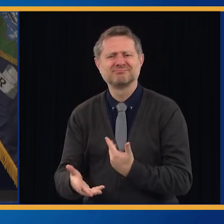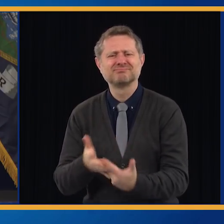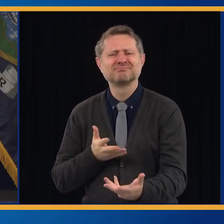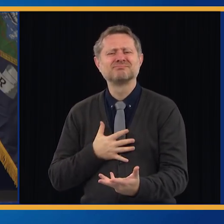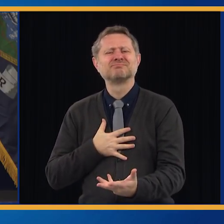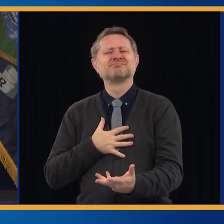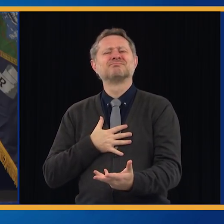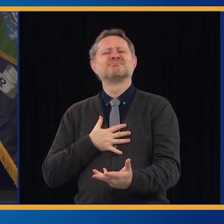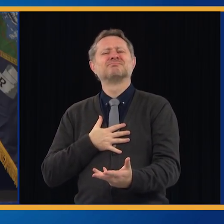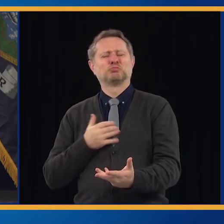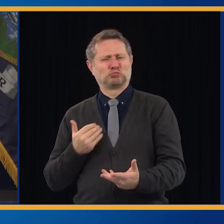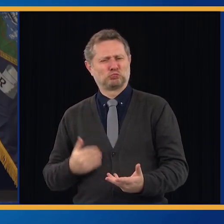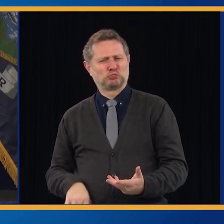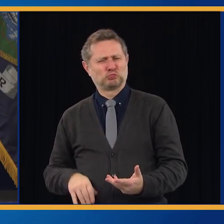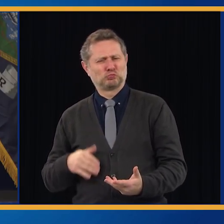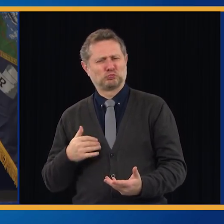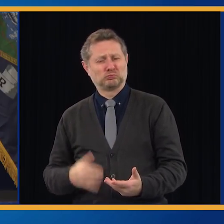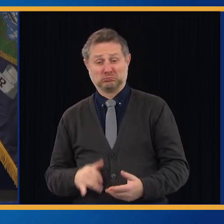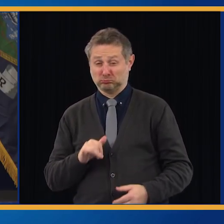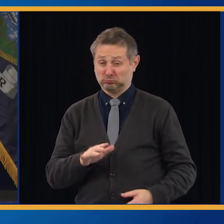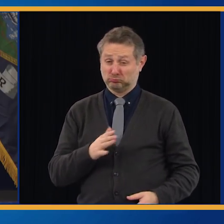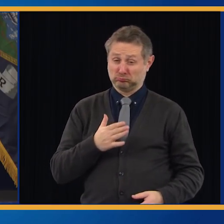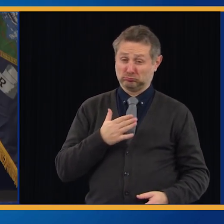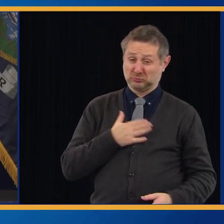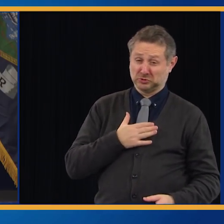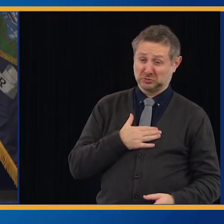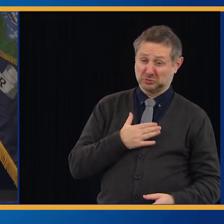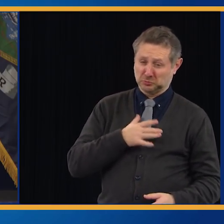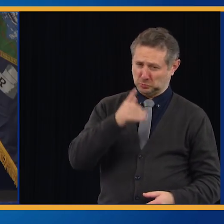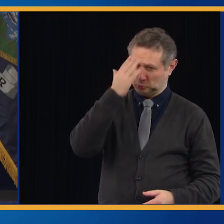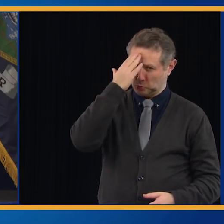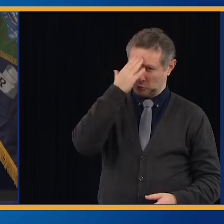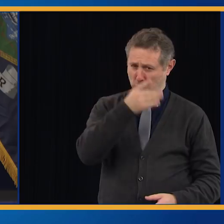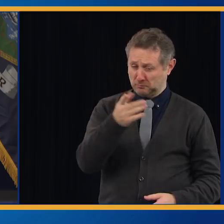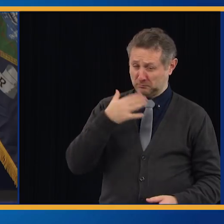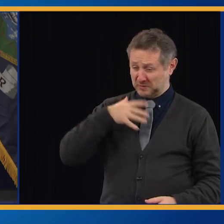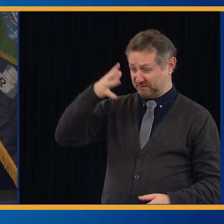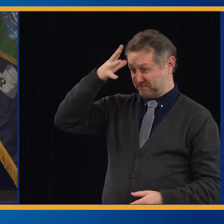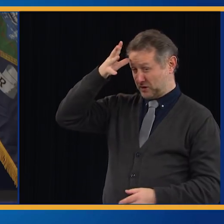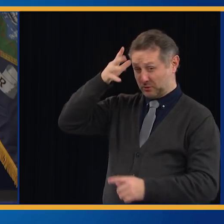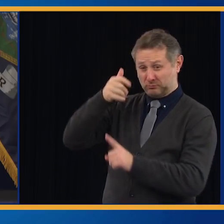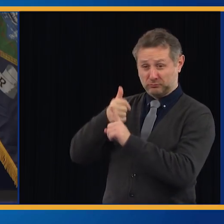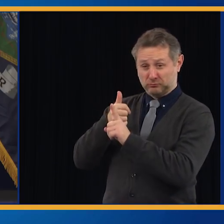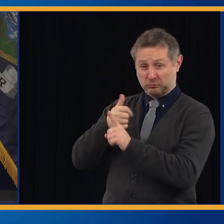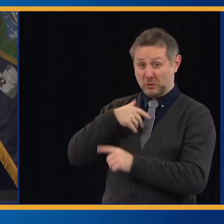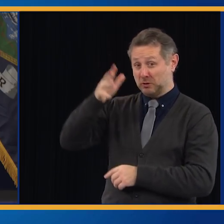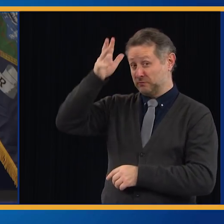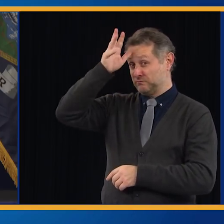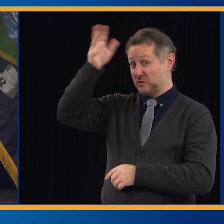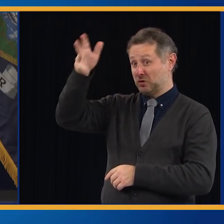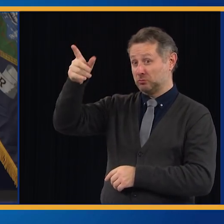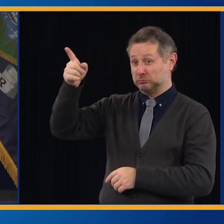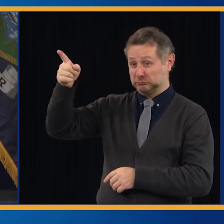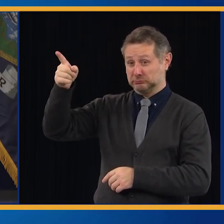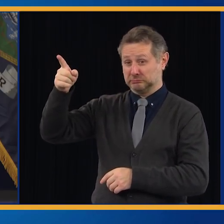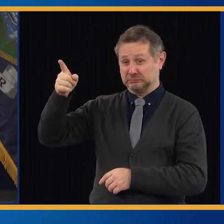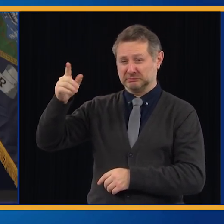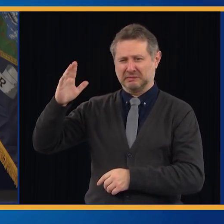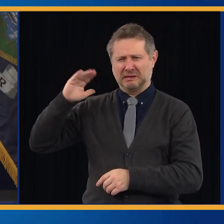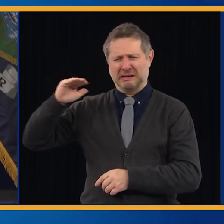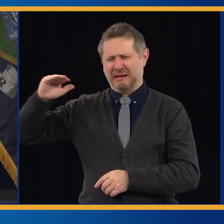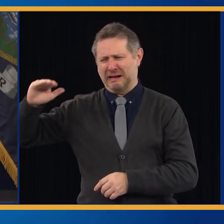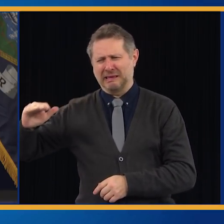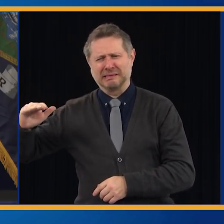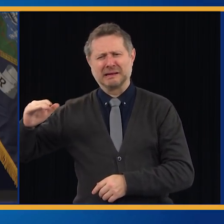My grandfather, people know my father in this state, my grandfather, little Italian immigrant, Andrea